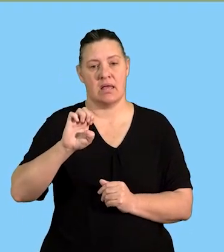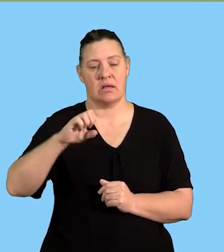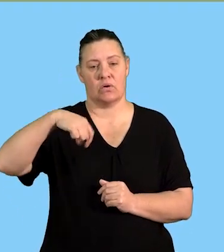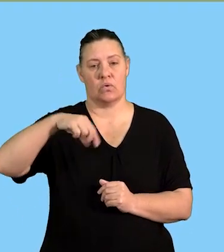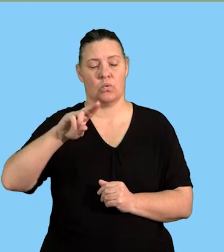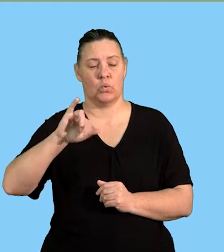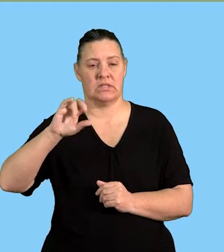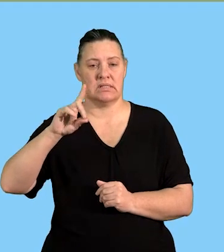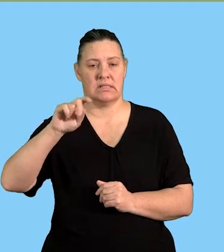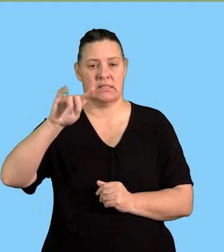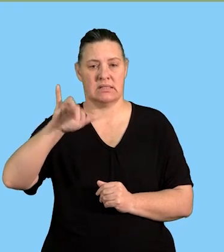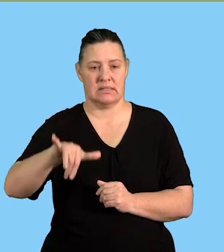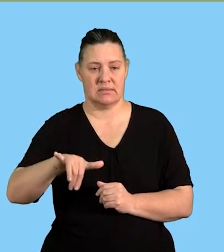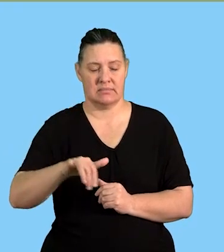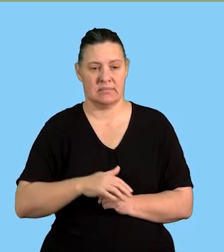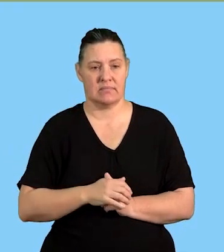liquidity.